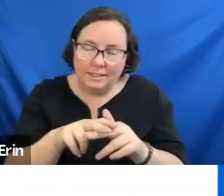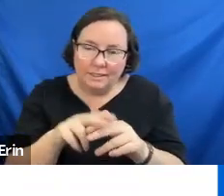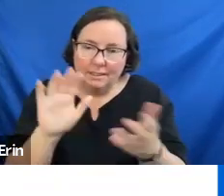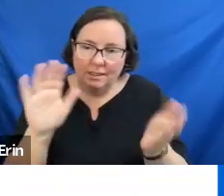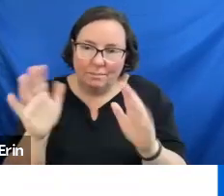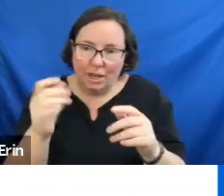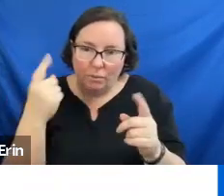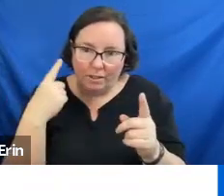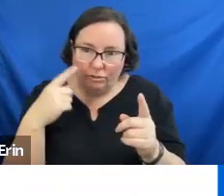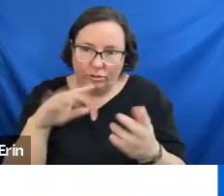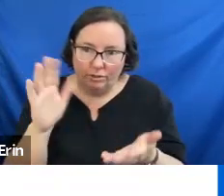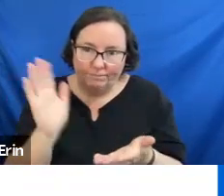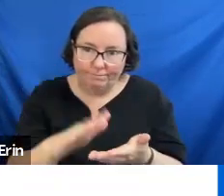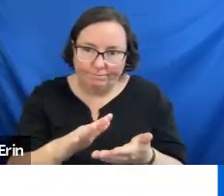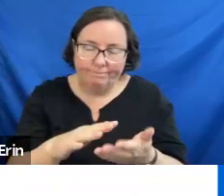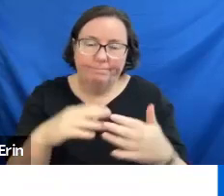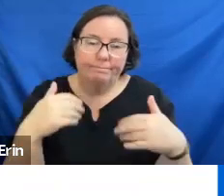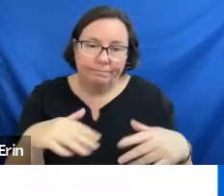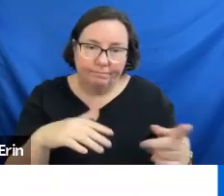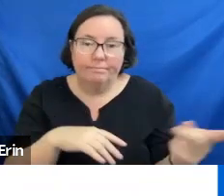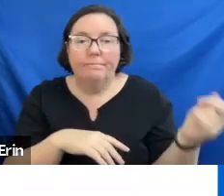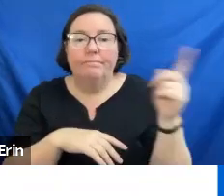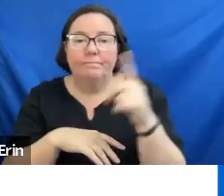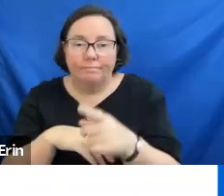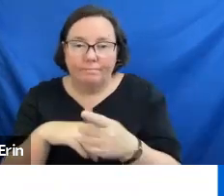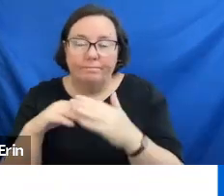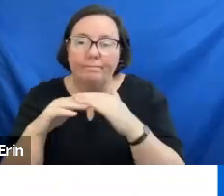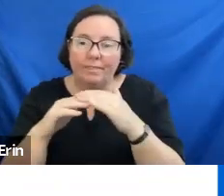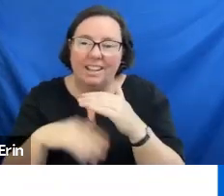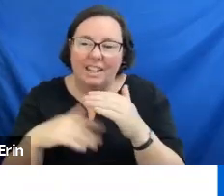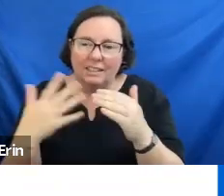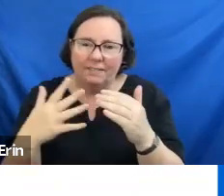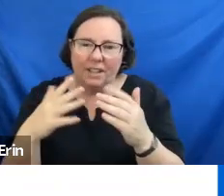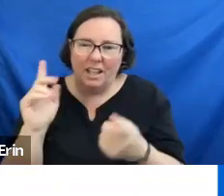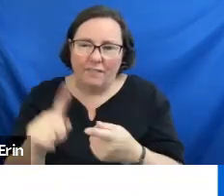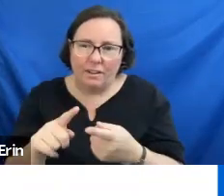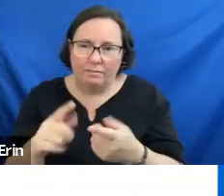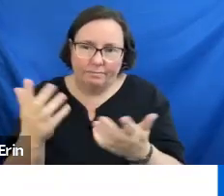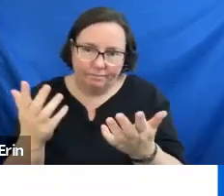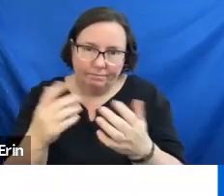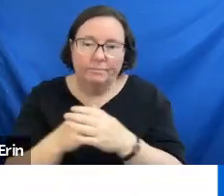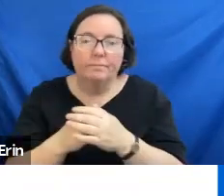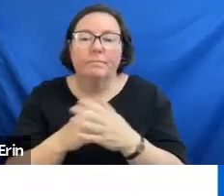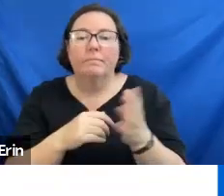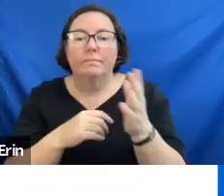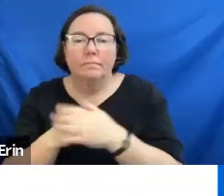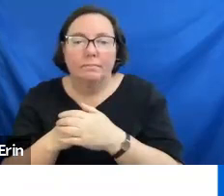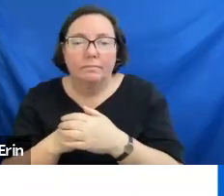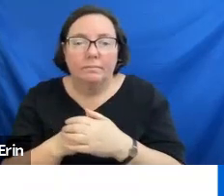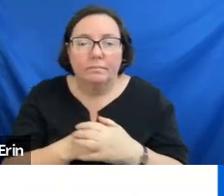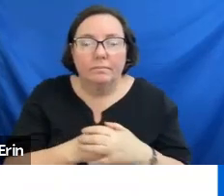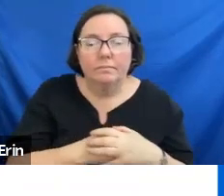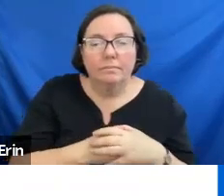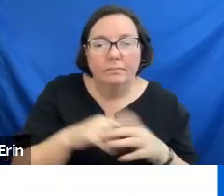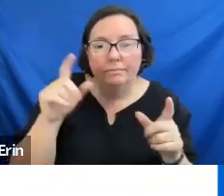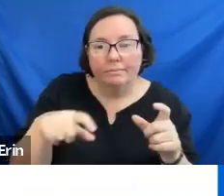Followed by the number of schools that had from 5 to 9, saw a decline of 5 to